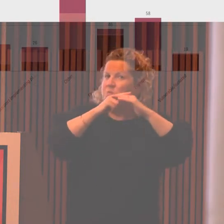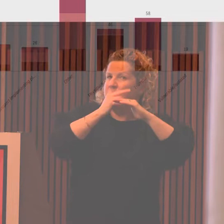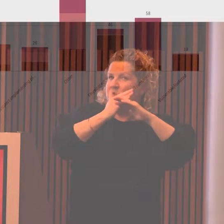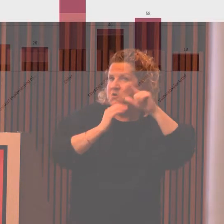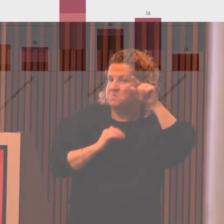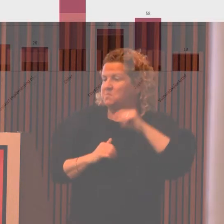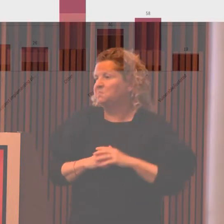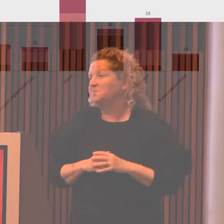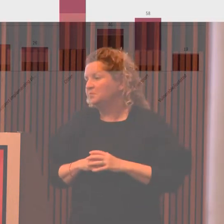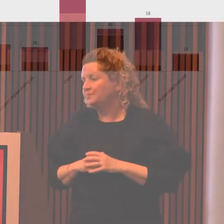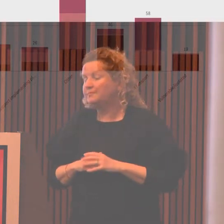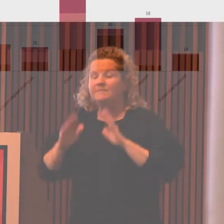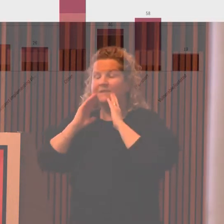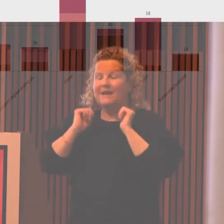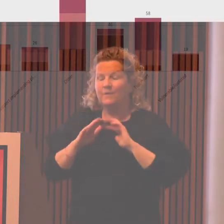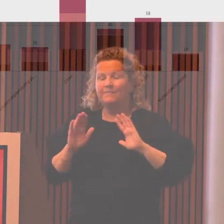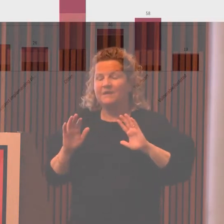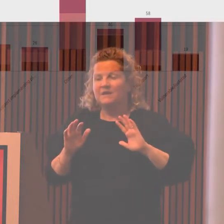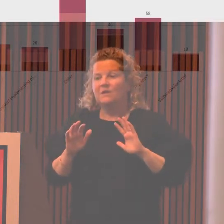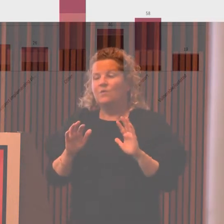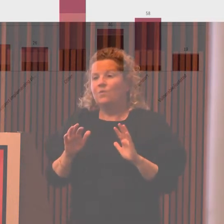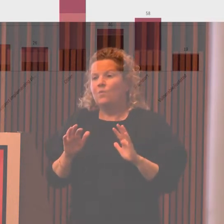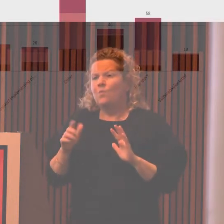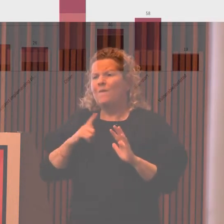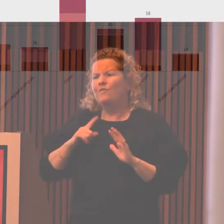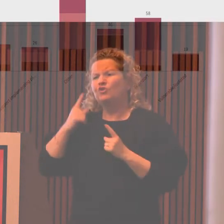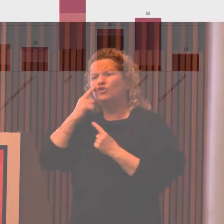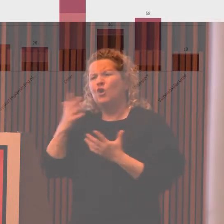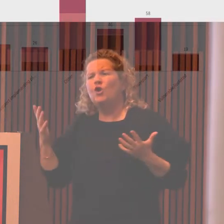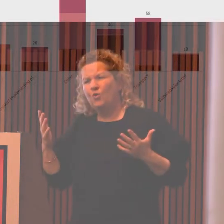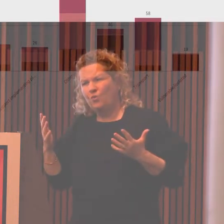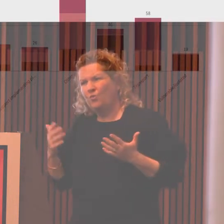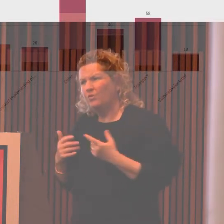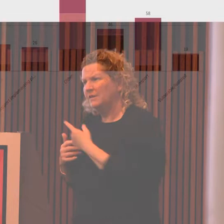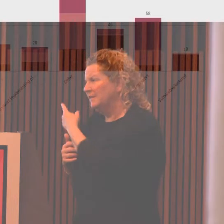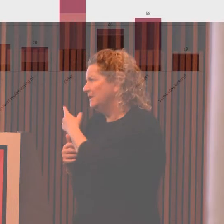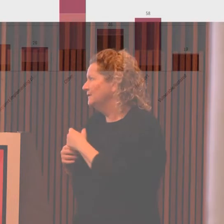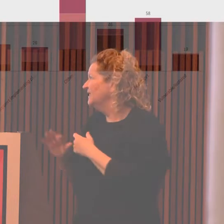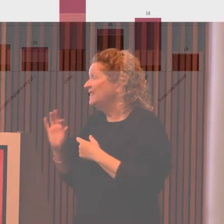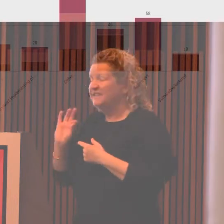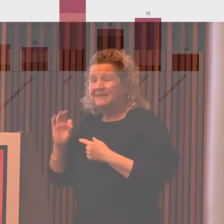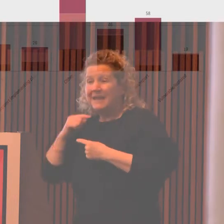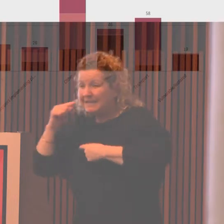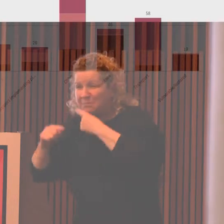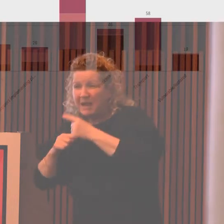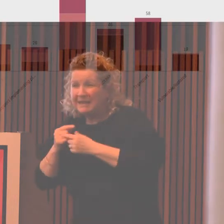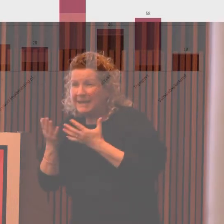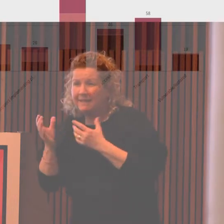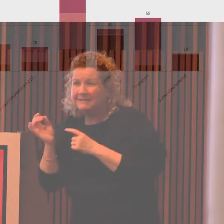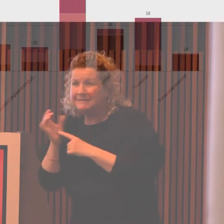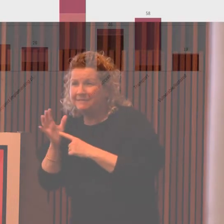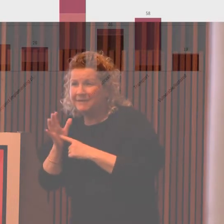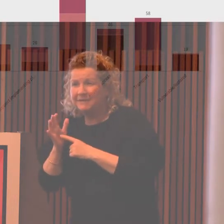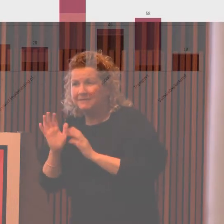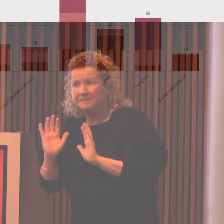think. Anyway, what I'm showing you this really not because this explains anything really significant. It's